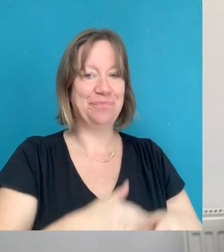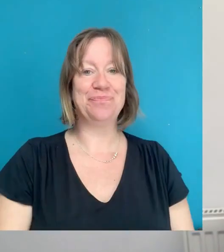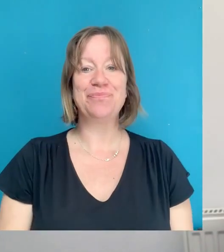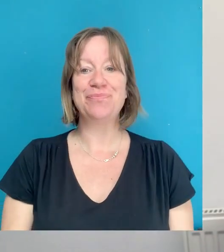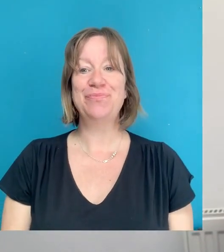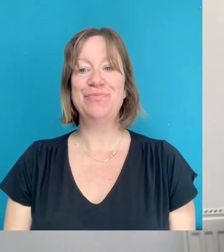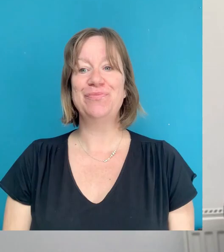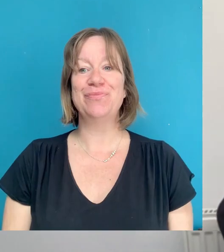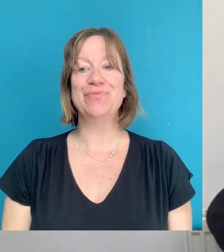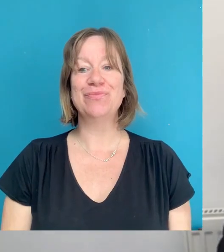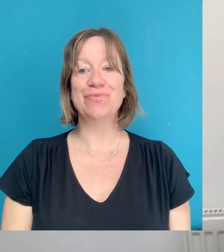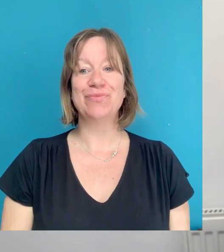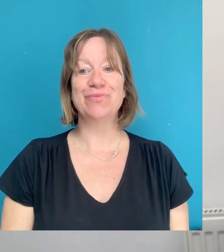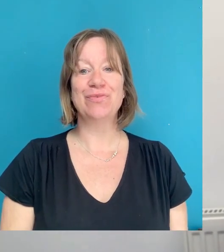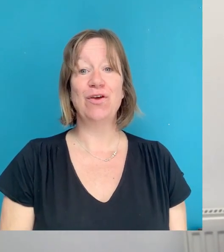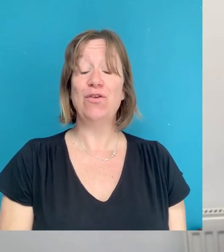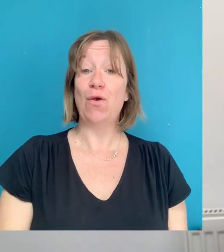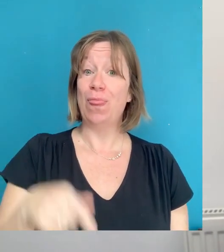of the way.